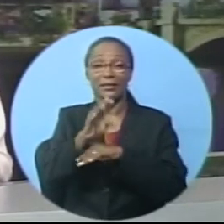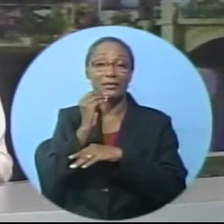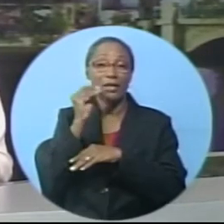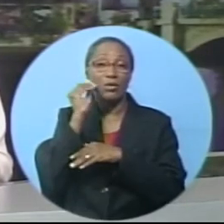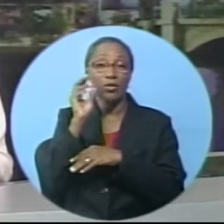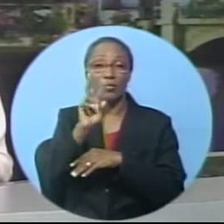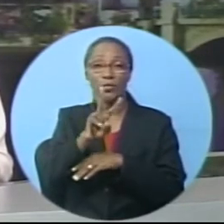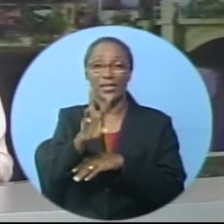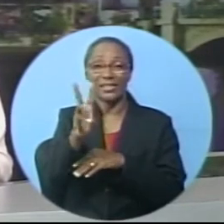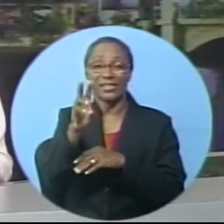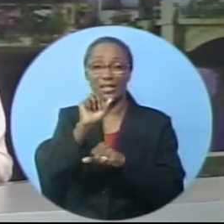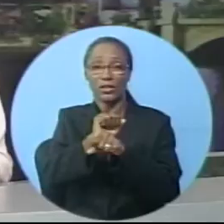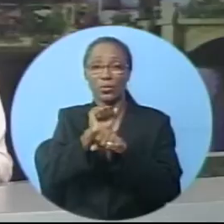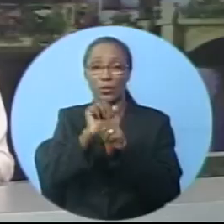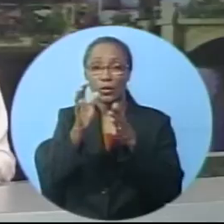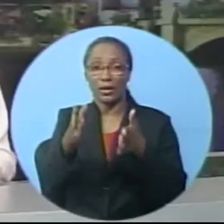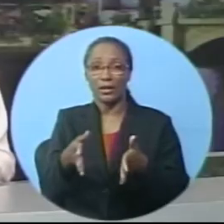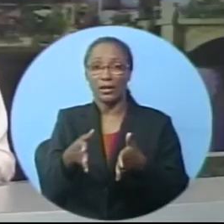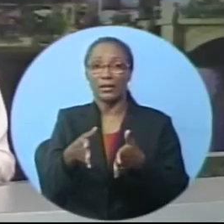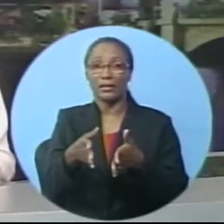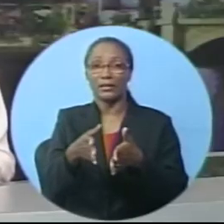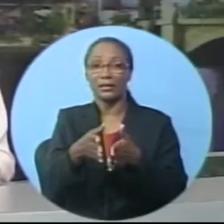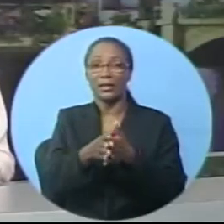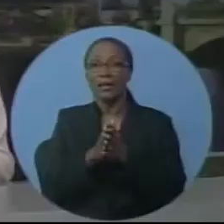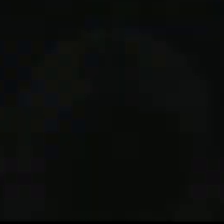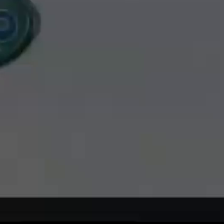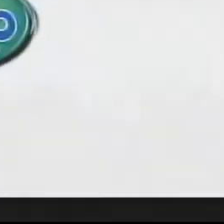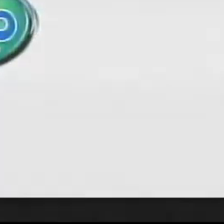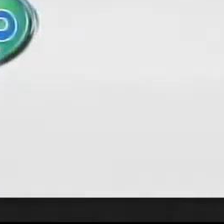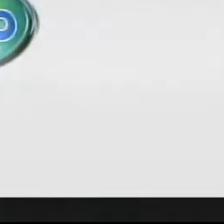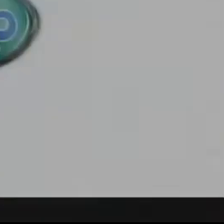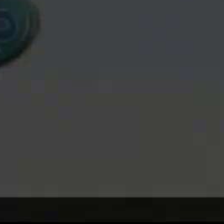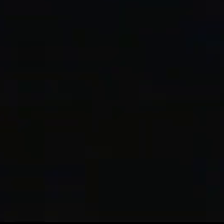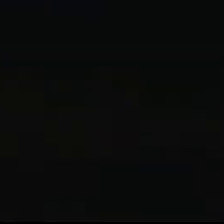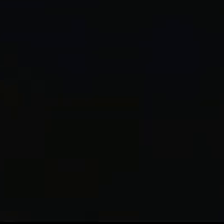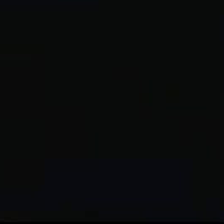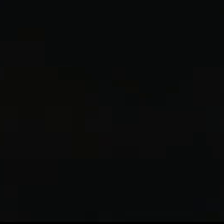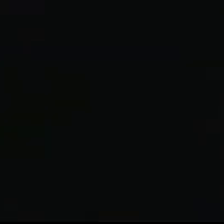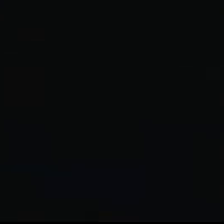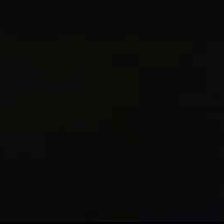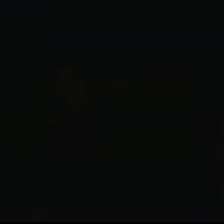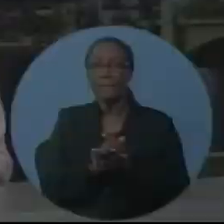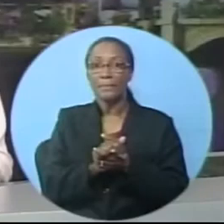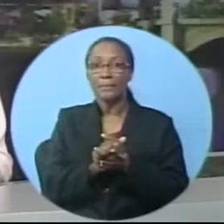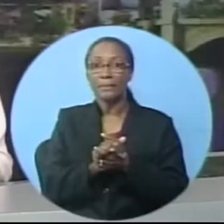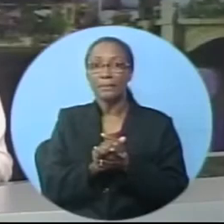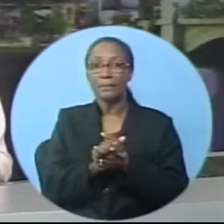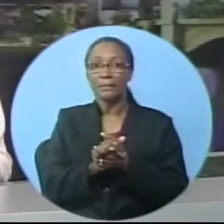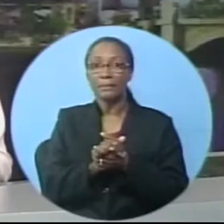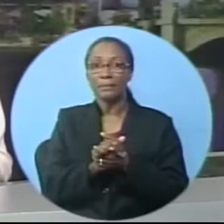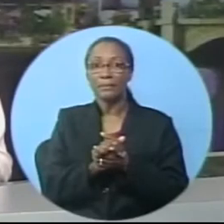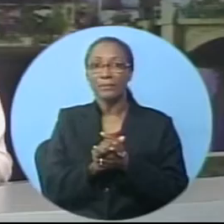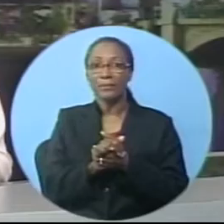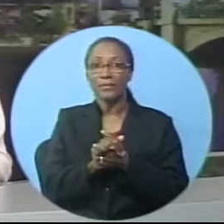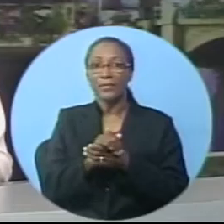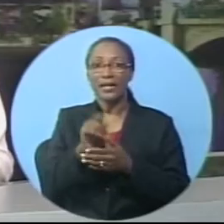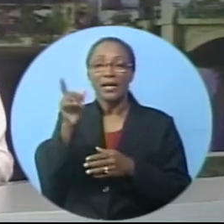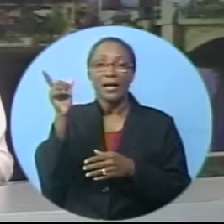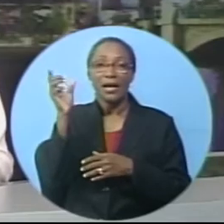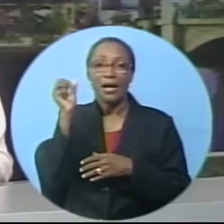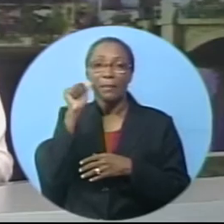home 26 of its workers. Marketing manager of Scotiabank, Amanda... As Scotiabank will